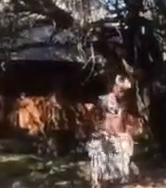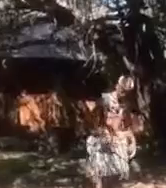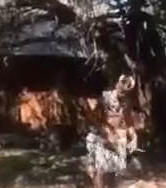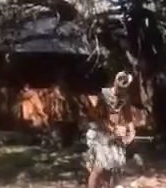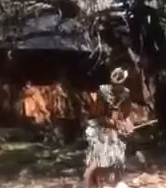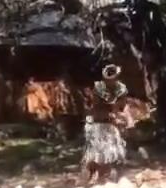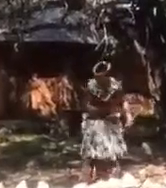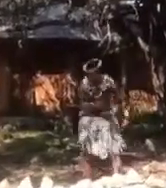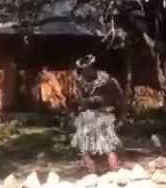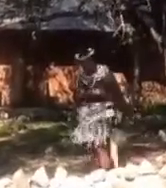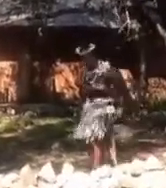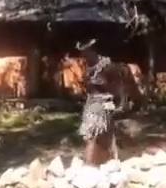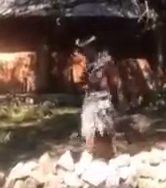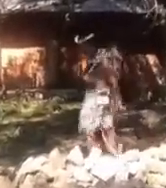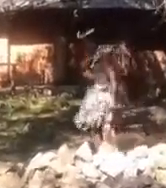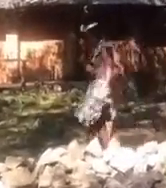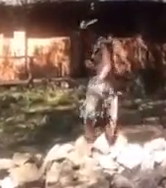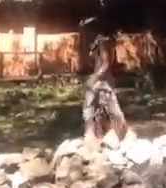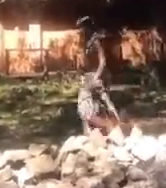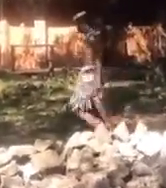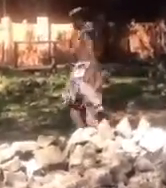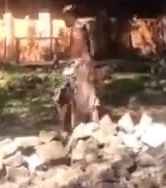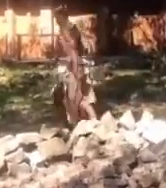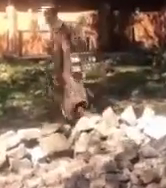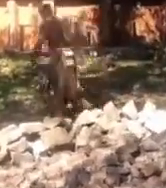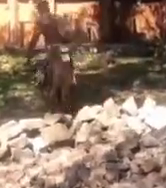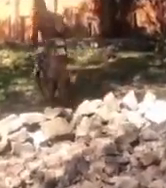Right, outside. Take a look.